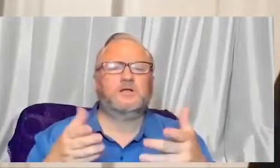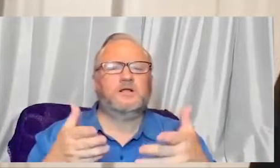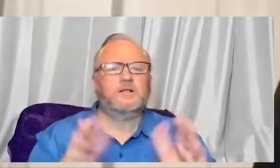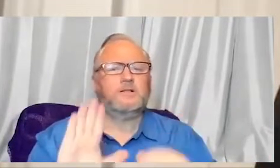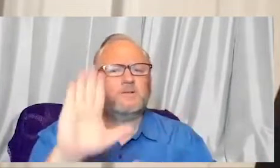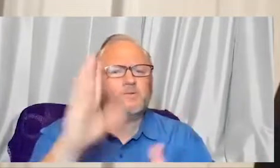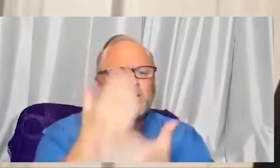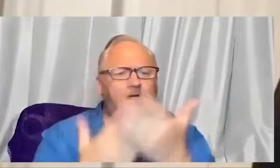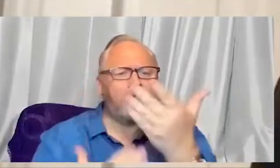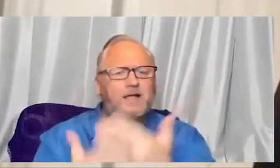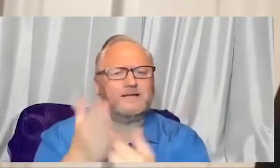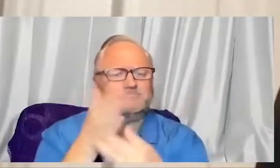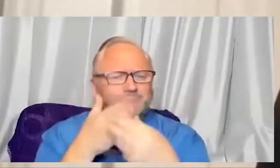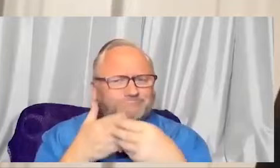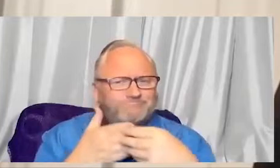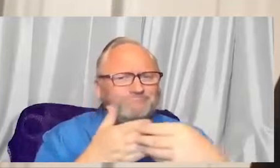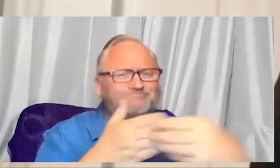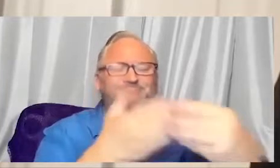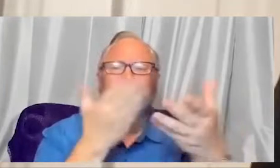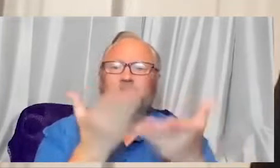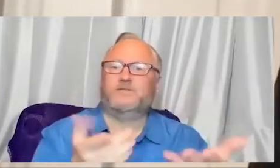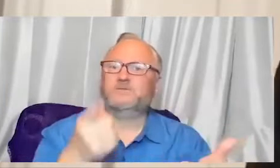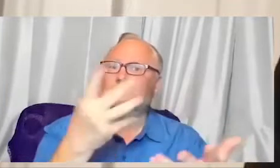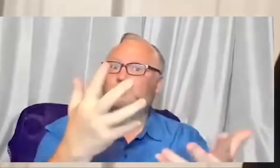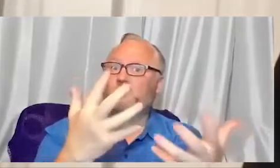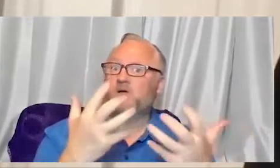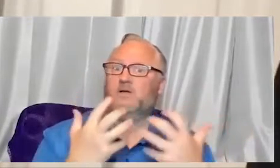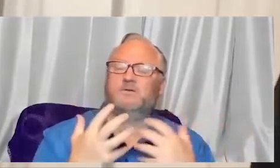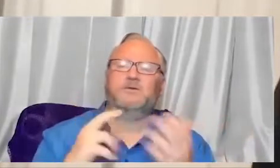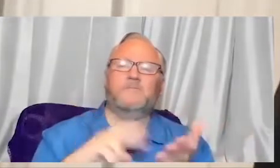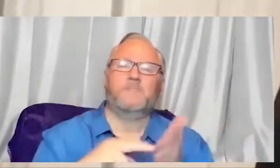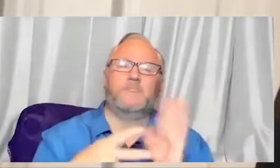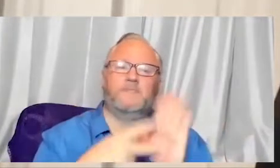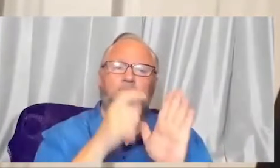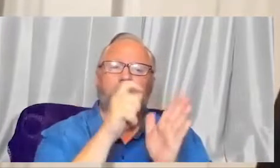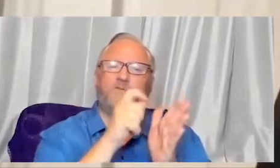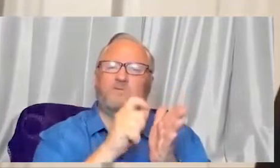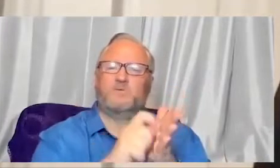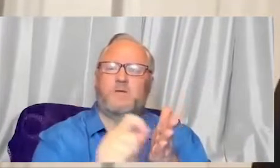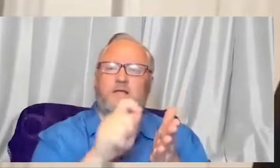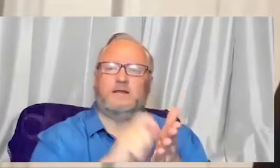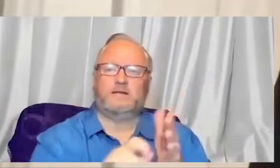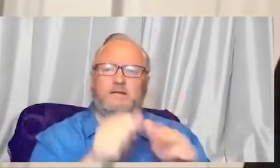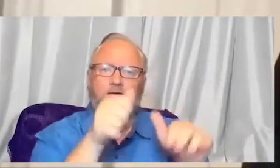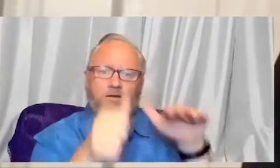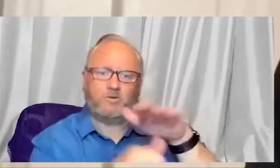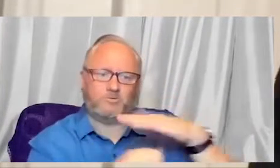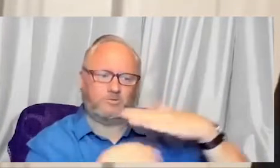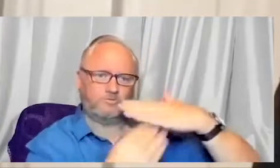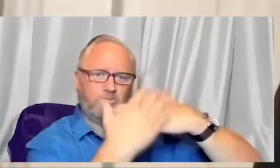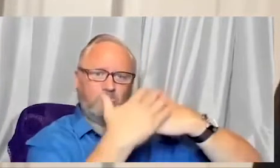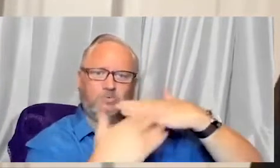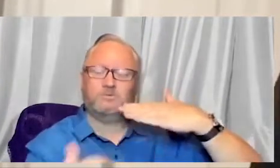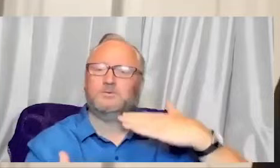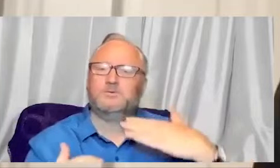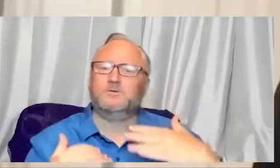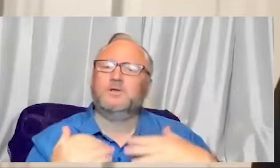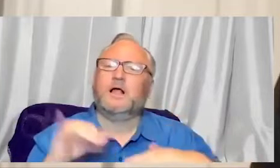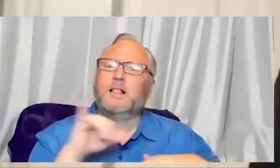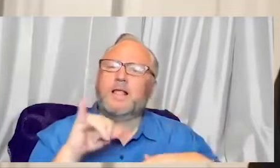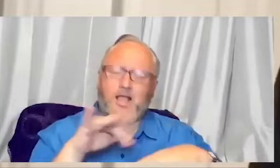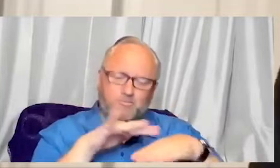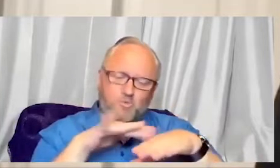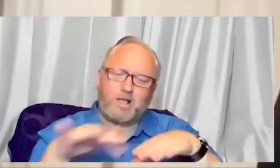hands lead you to what you want, which is the writing under shore, raised like Braille, so you